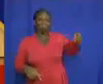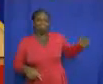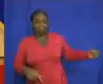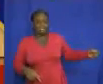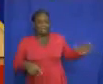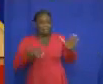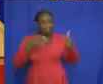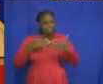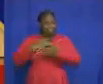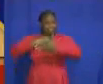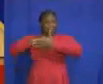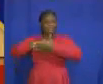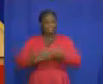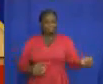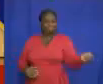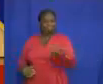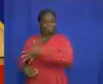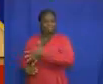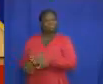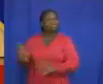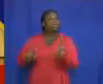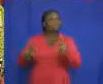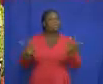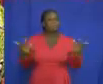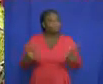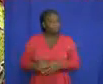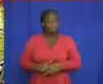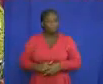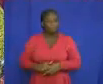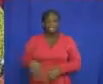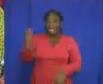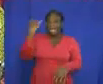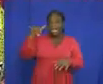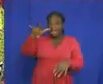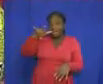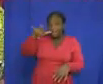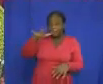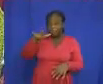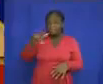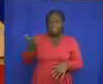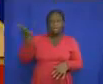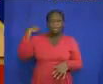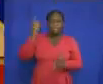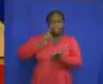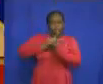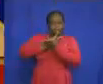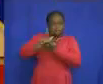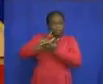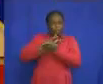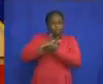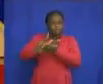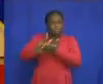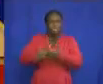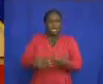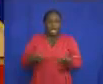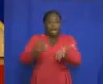them from introducing it into our population. KIA, some 3 weeks ago, recorded